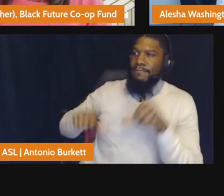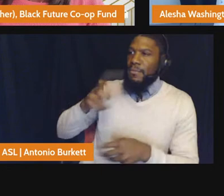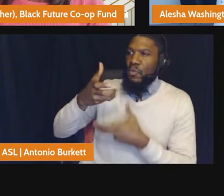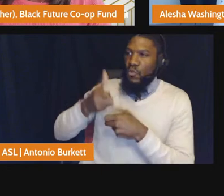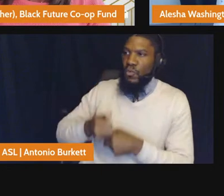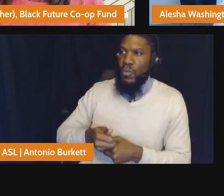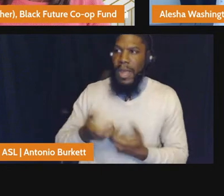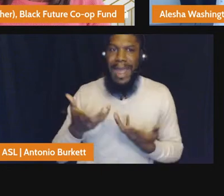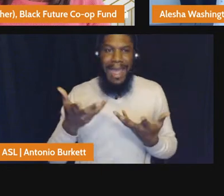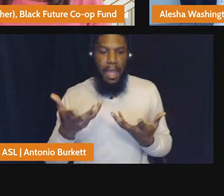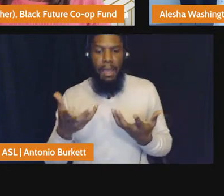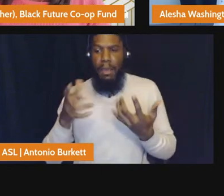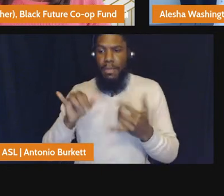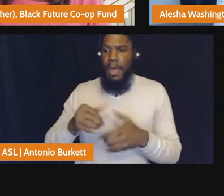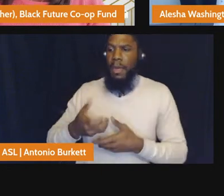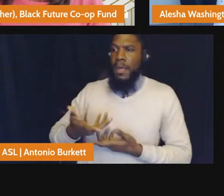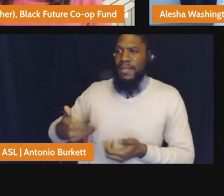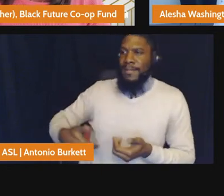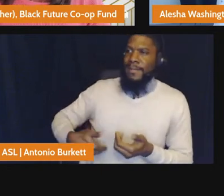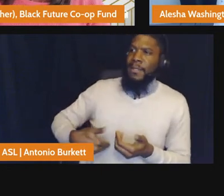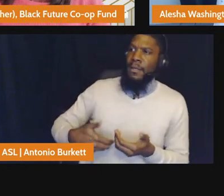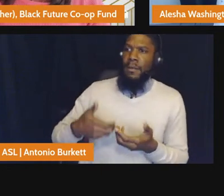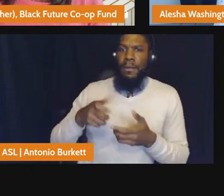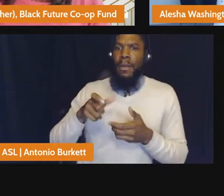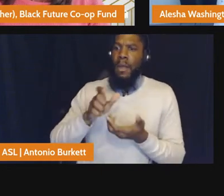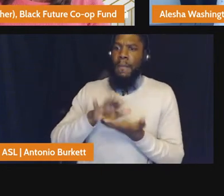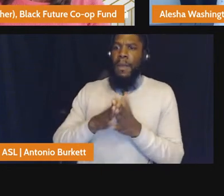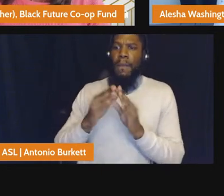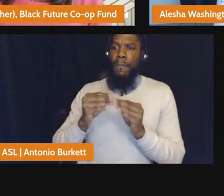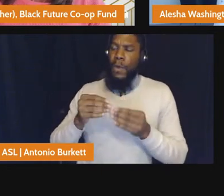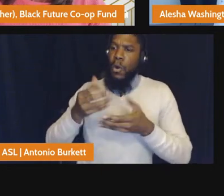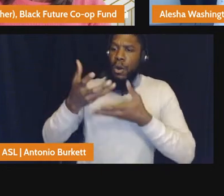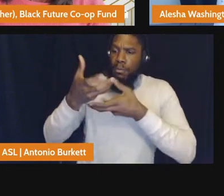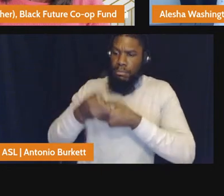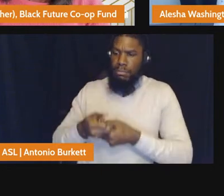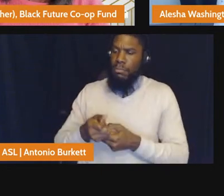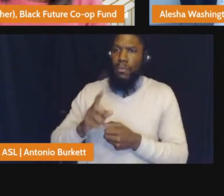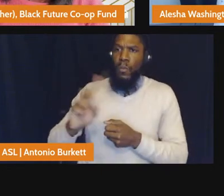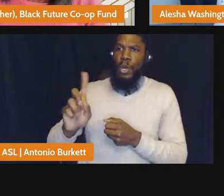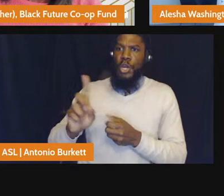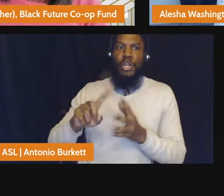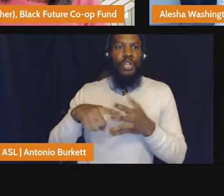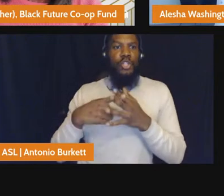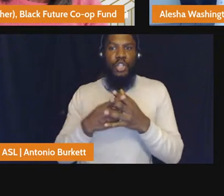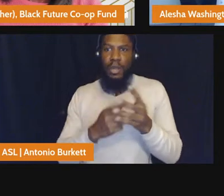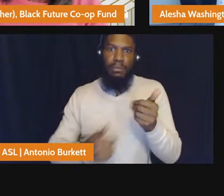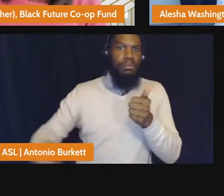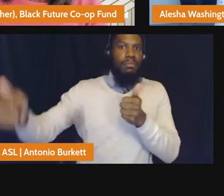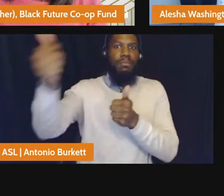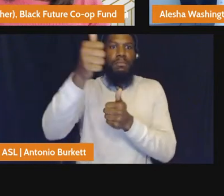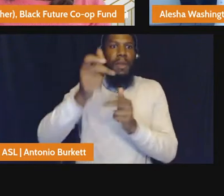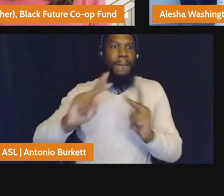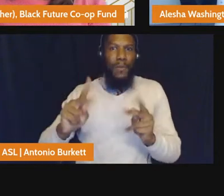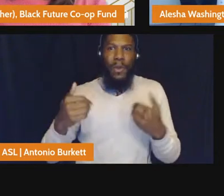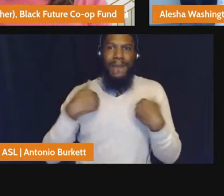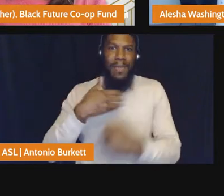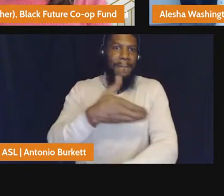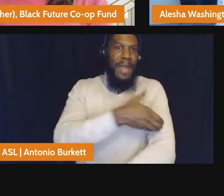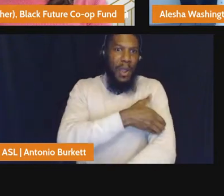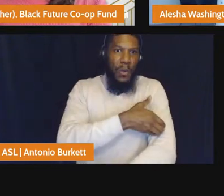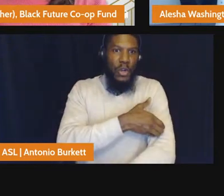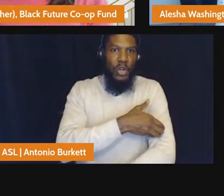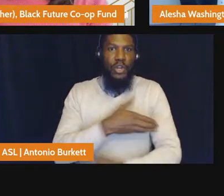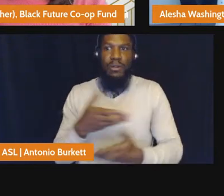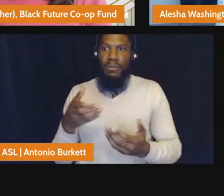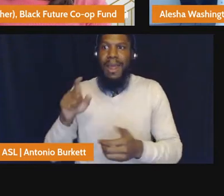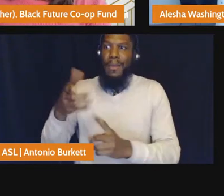doors of trust has to start with the folks who have the power, which means you have to convince the people with the power that